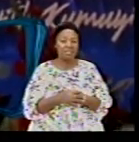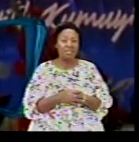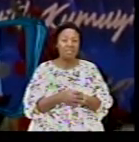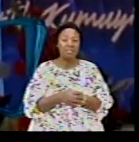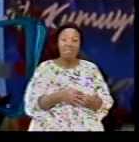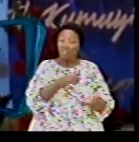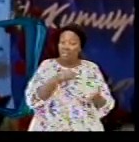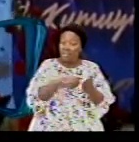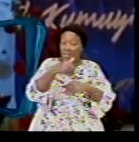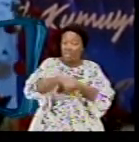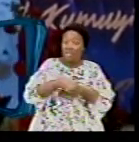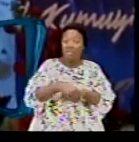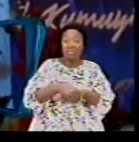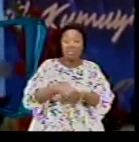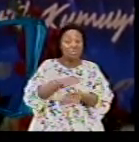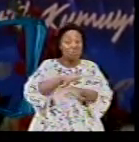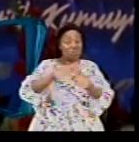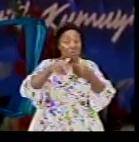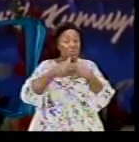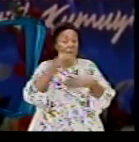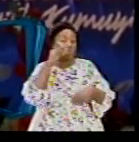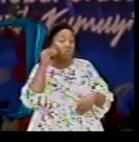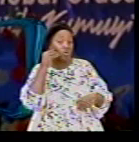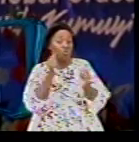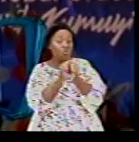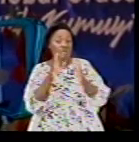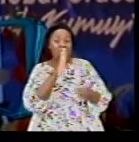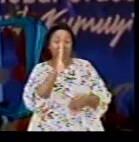If you are standing up,